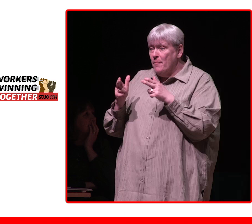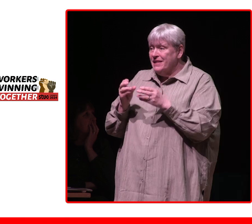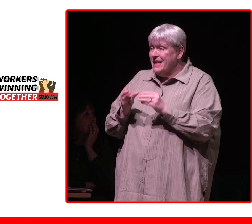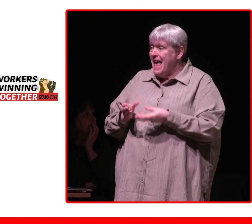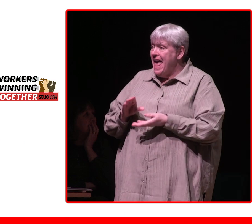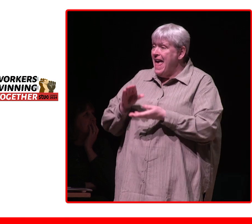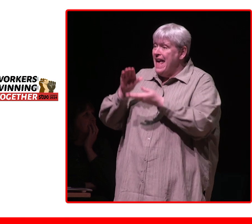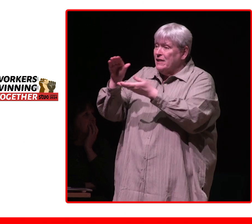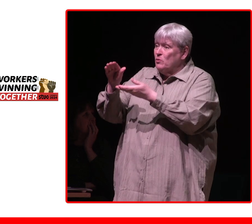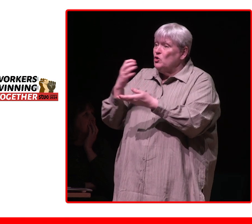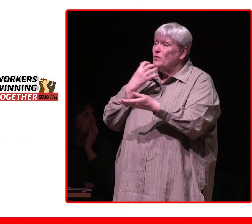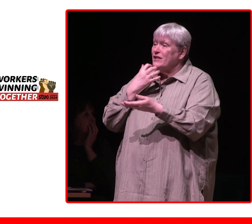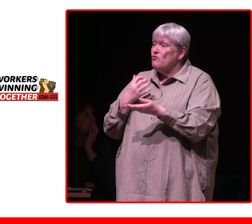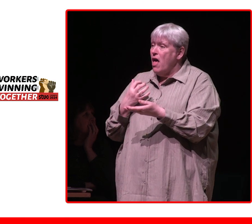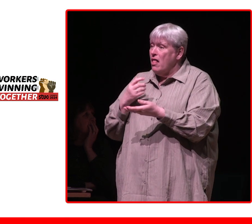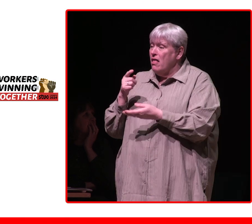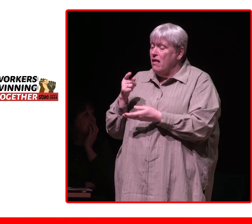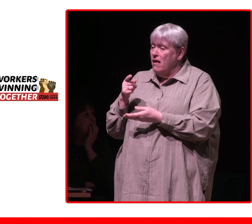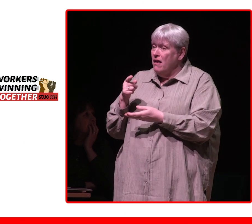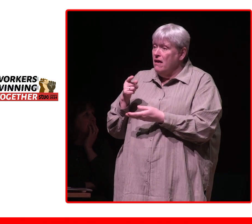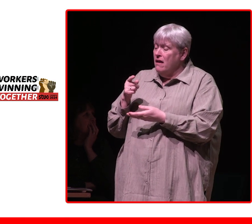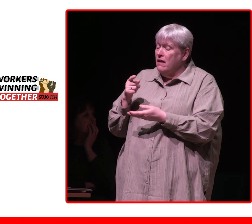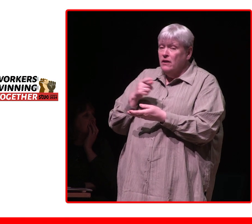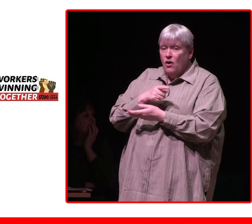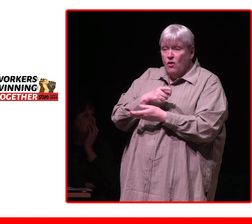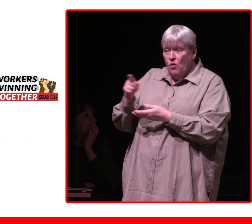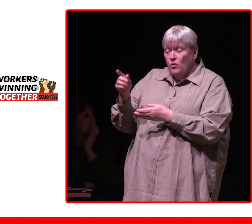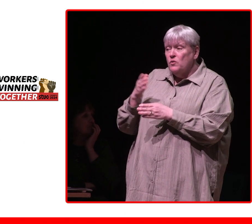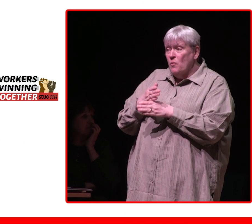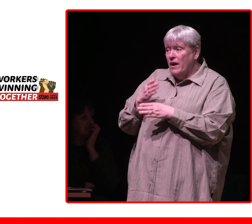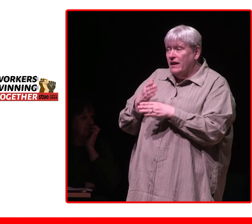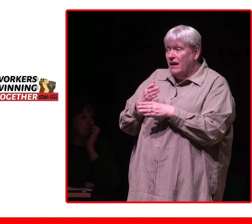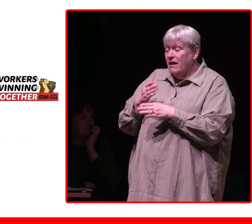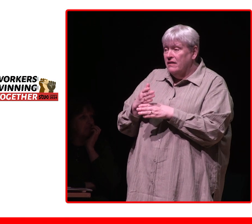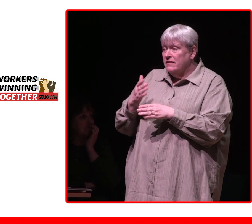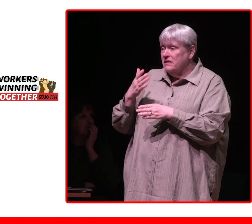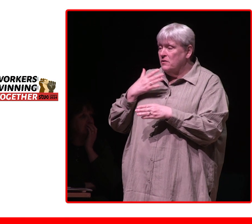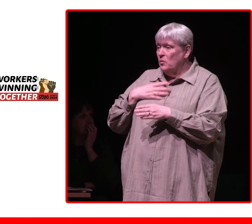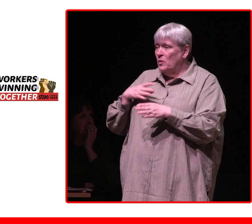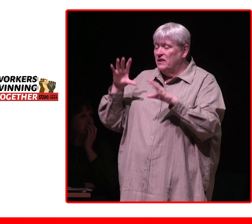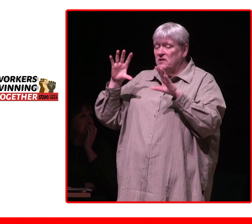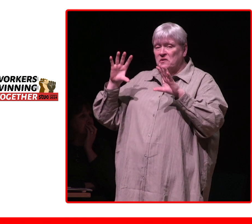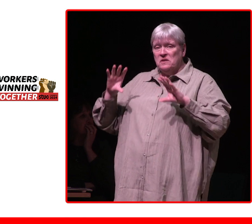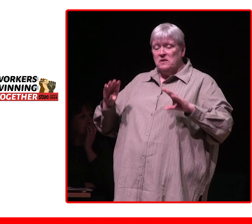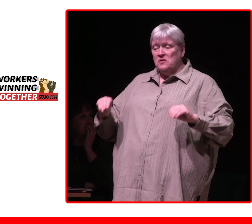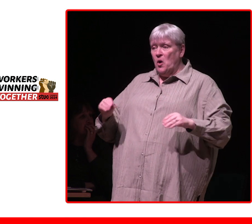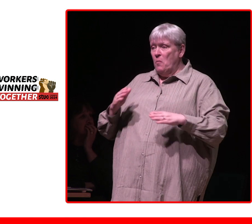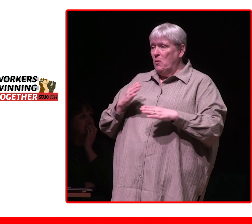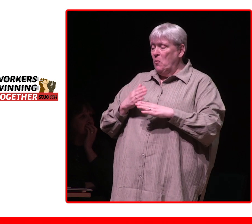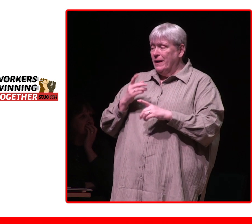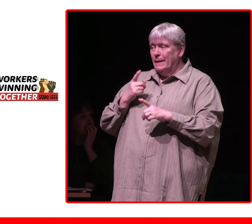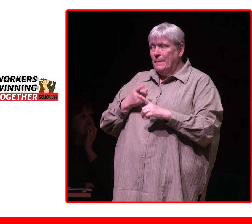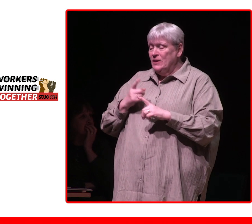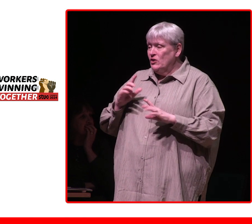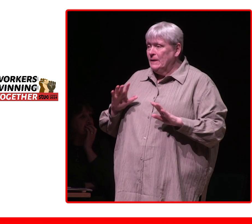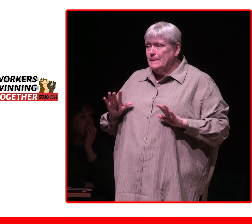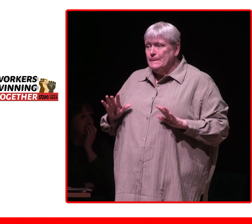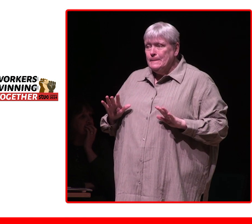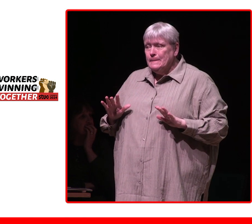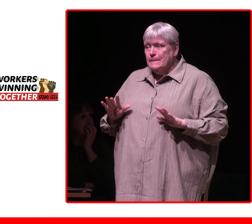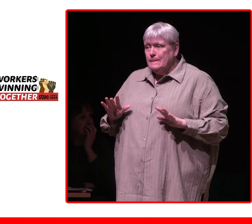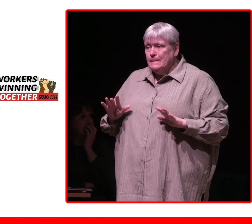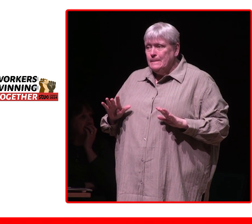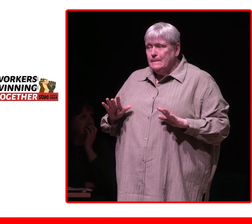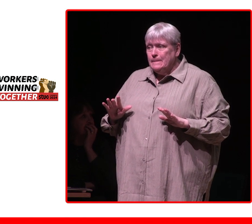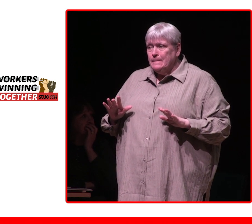to Israel. And those workers want to cease work immediately, as it